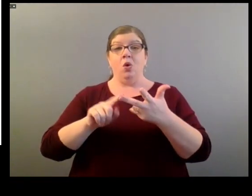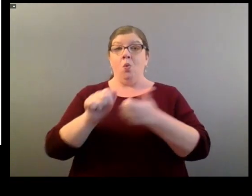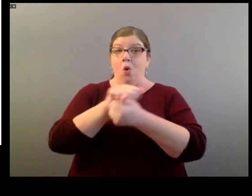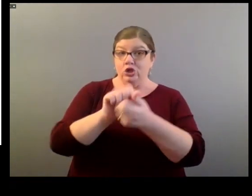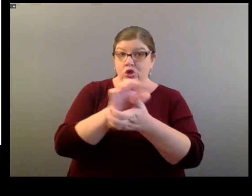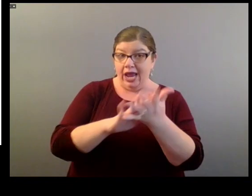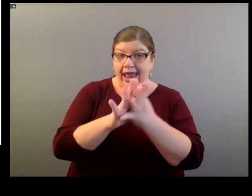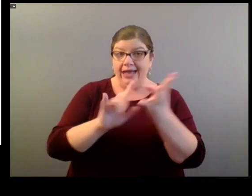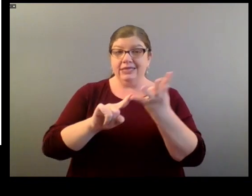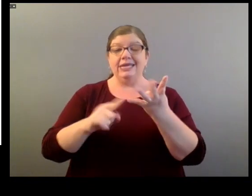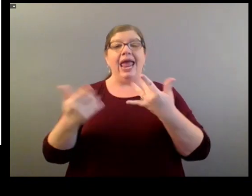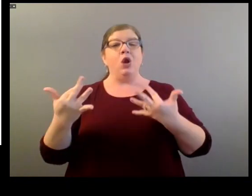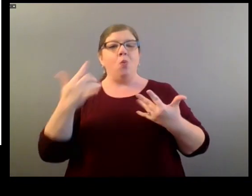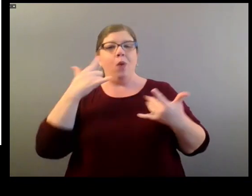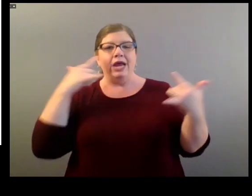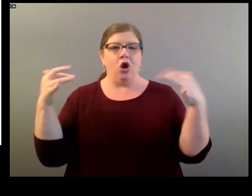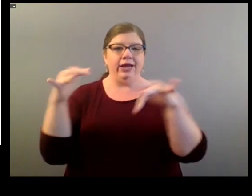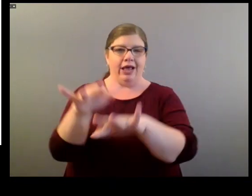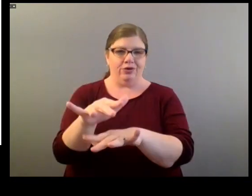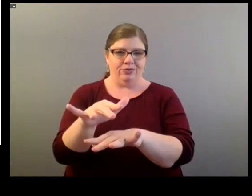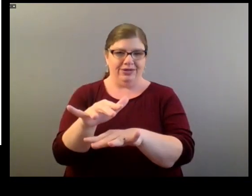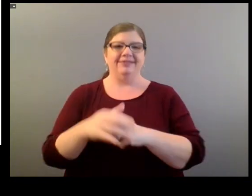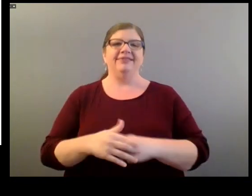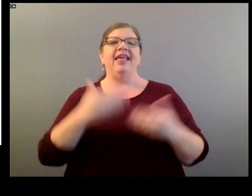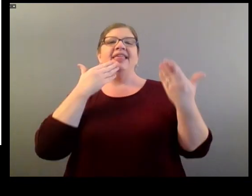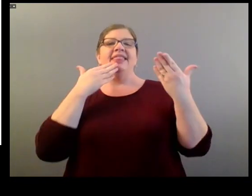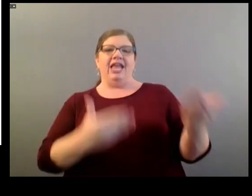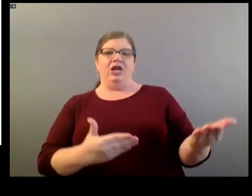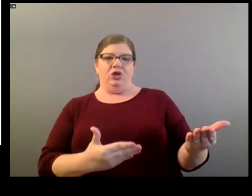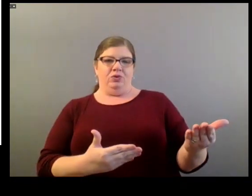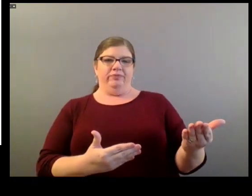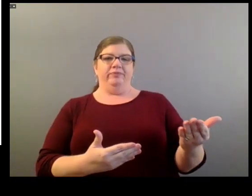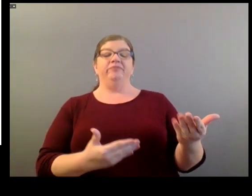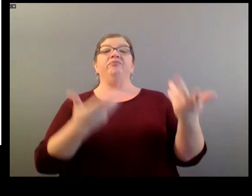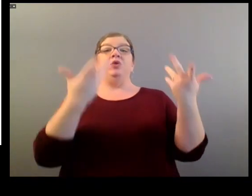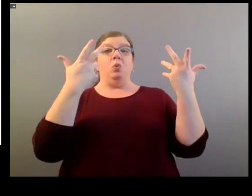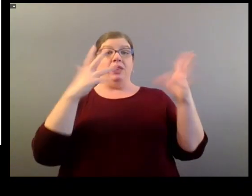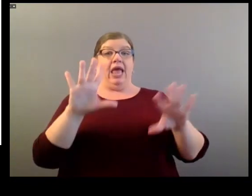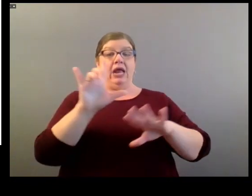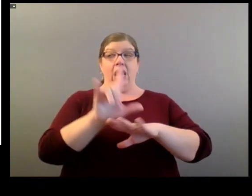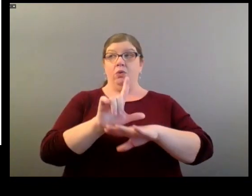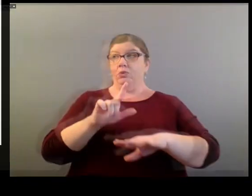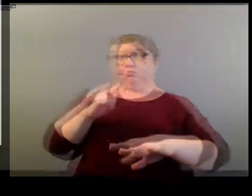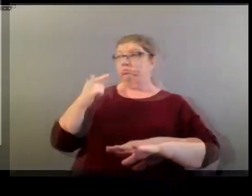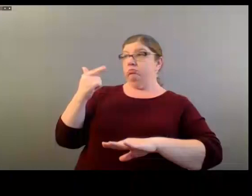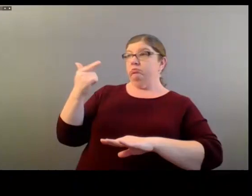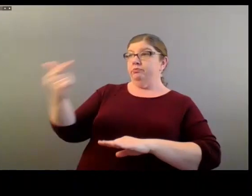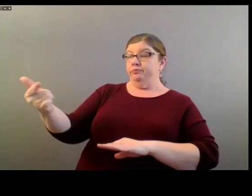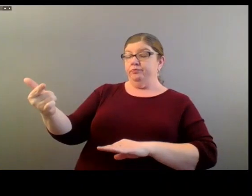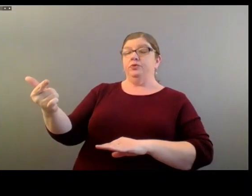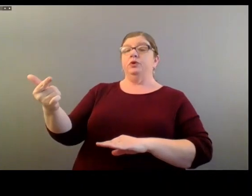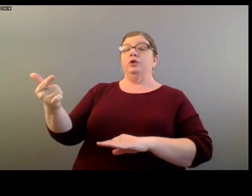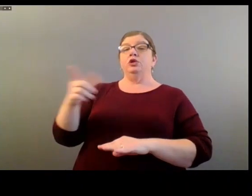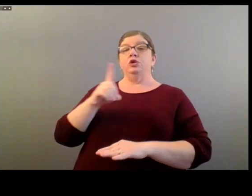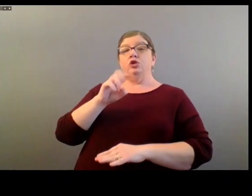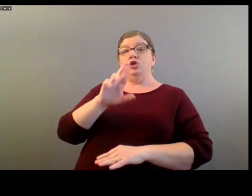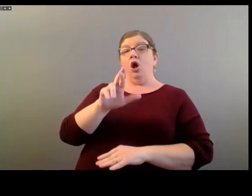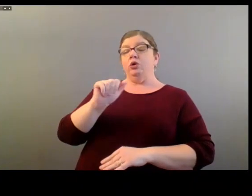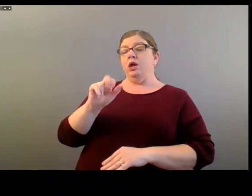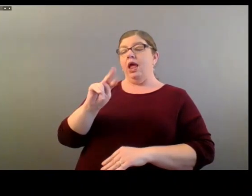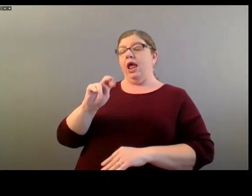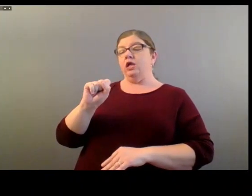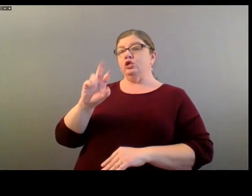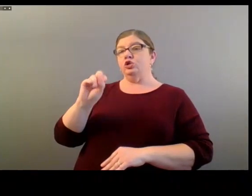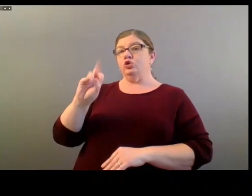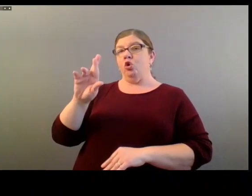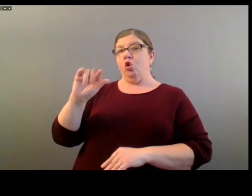wait on gatherings. Thank you. And with that, I'd like to transition to Dr. Ansorg,